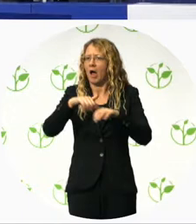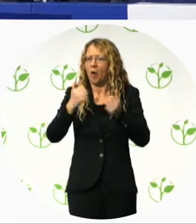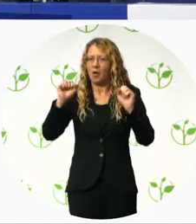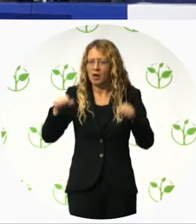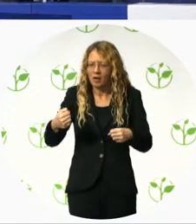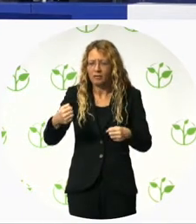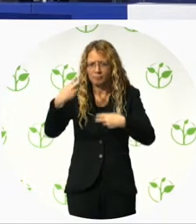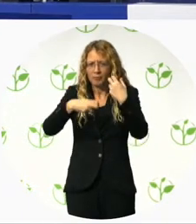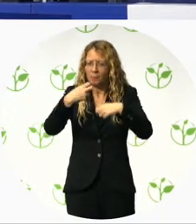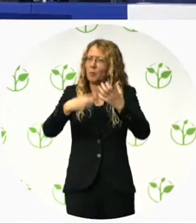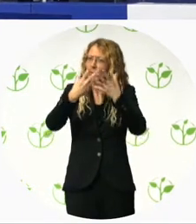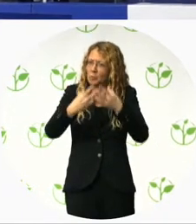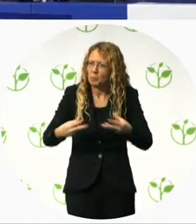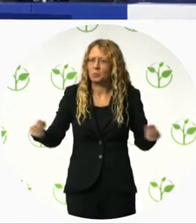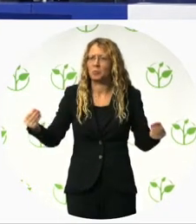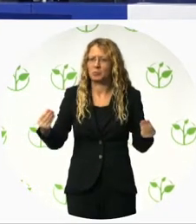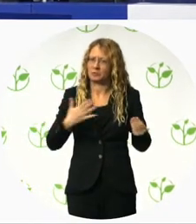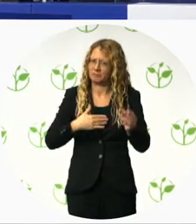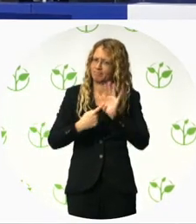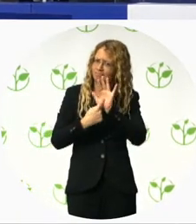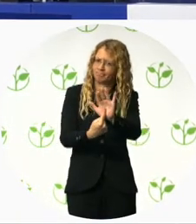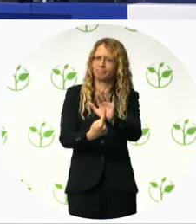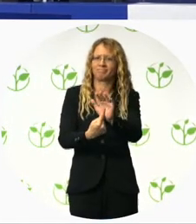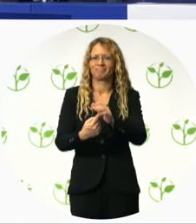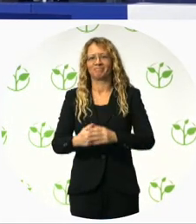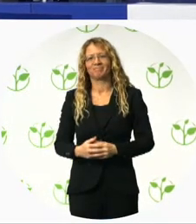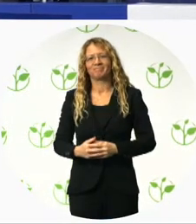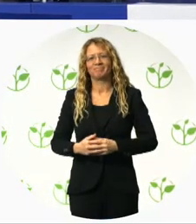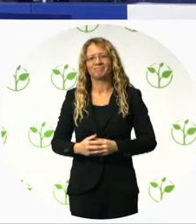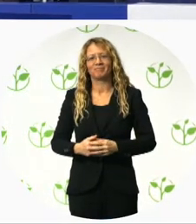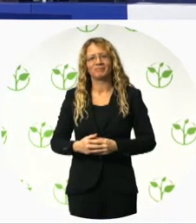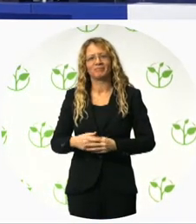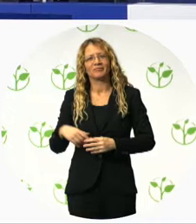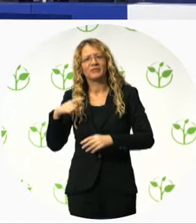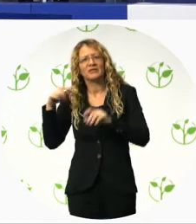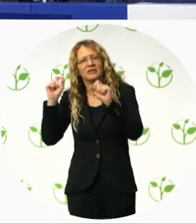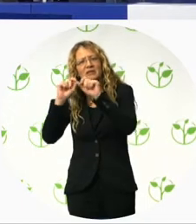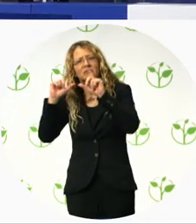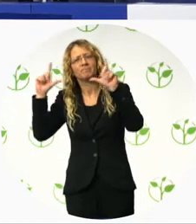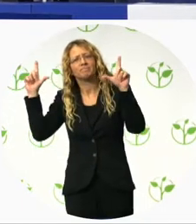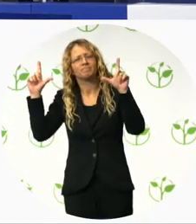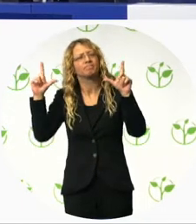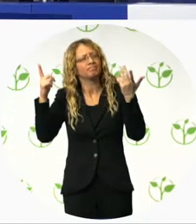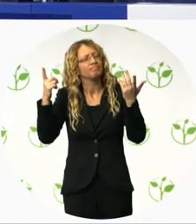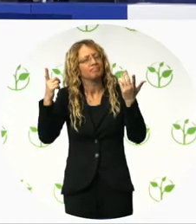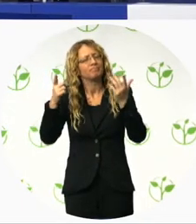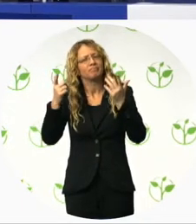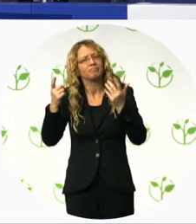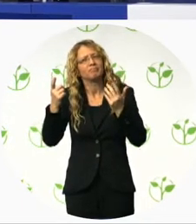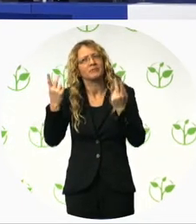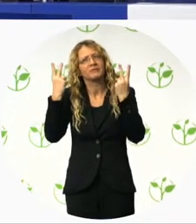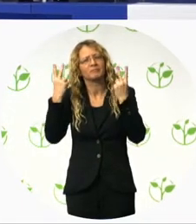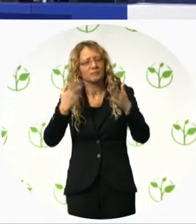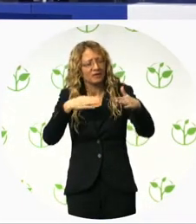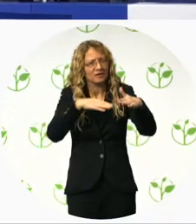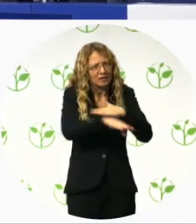see accessibility as something mandatory. Already told that I not be put captioning because it's mandatory.